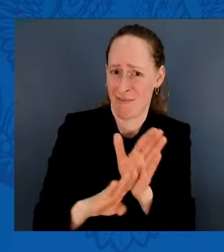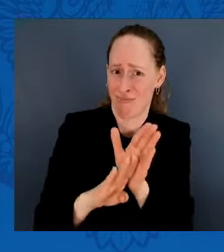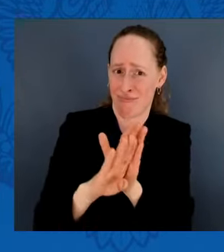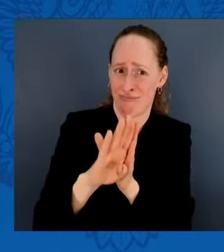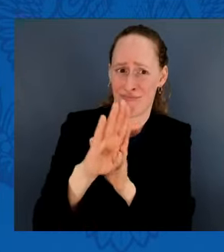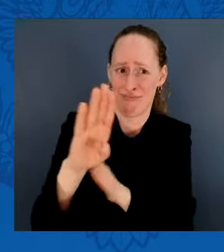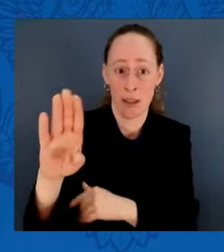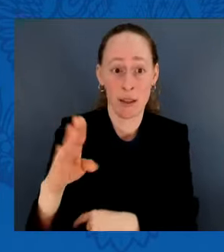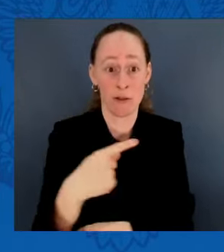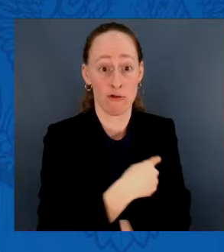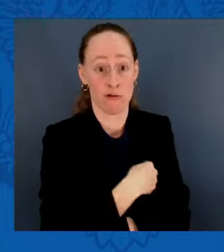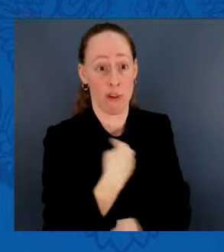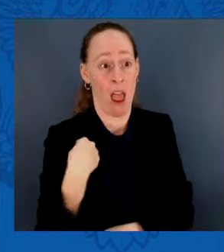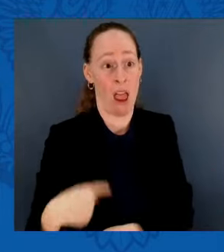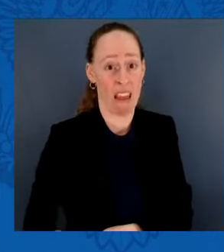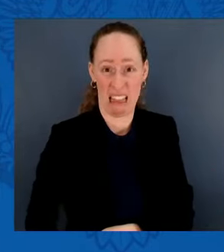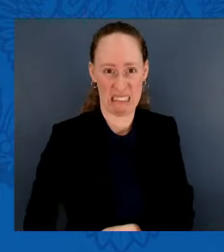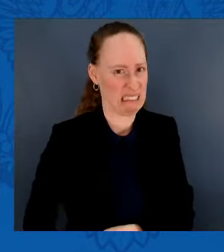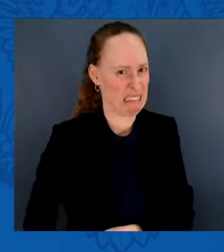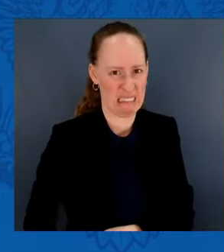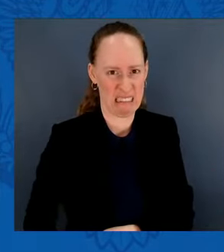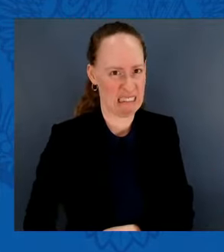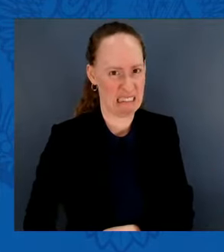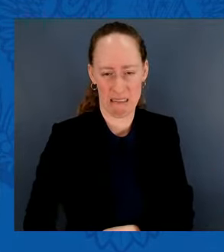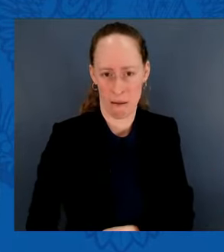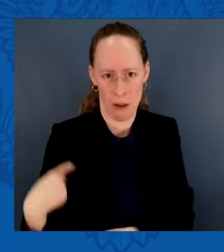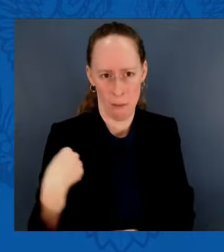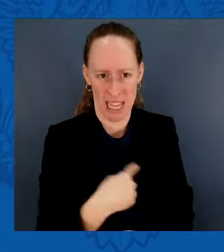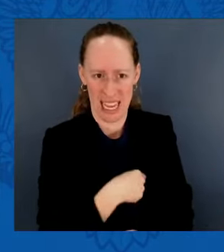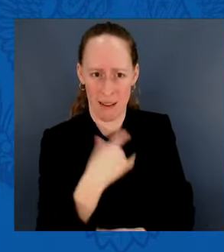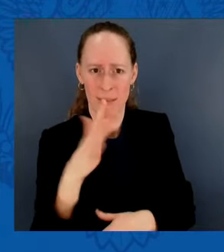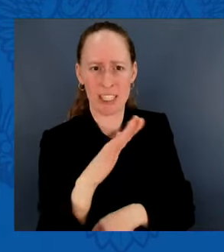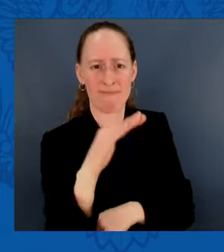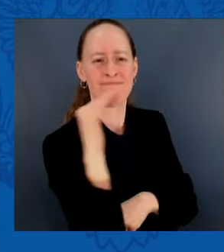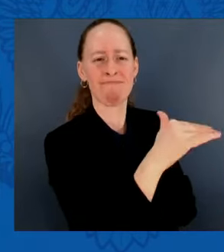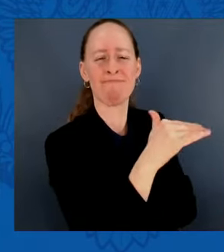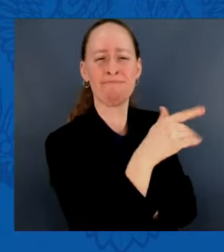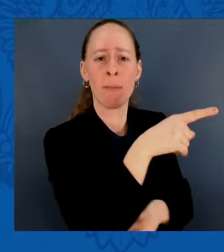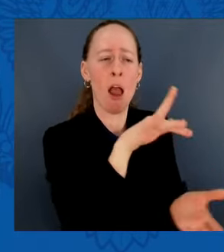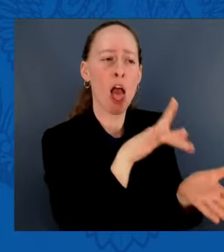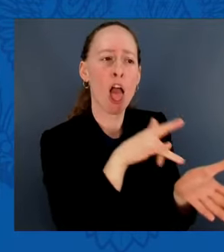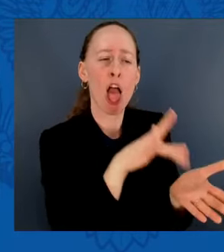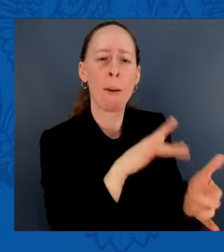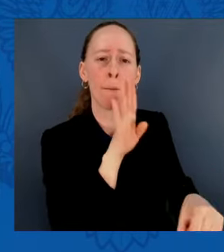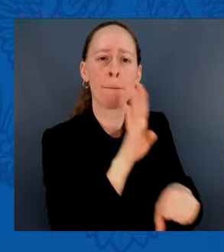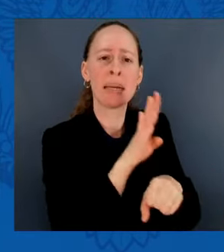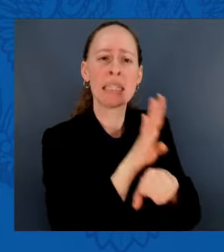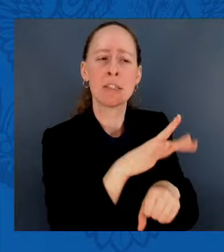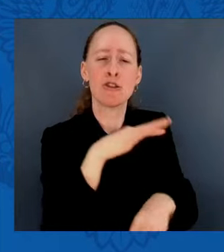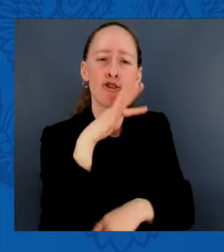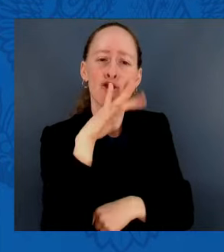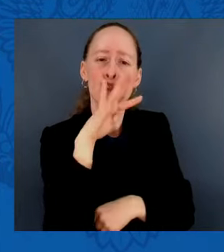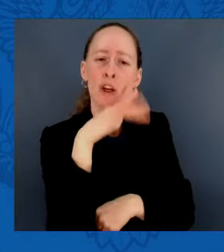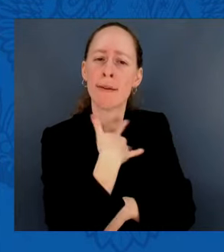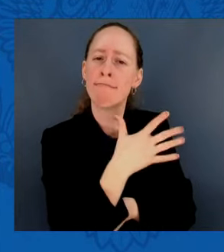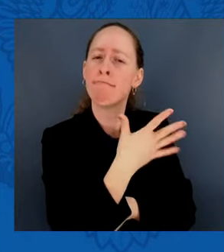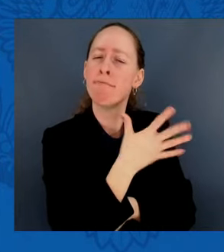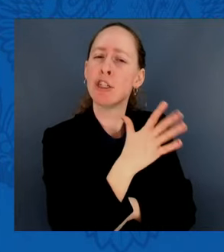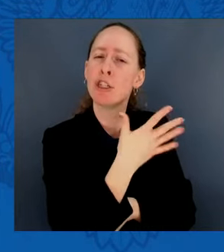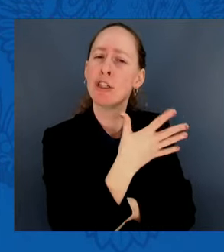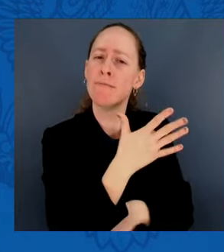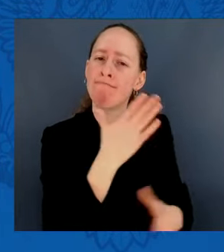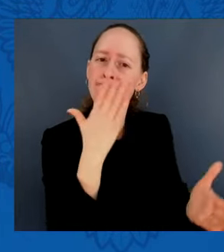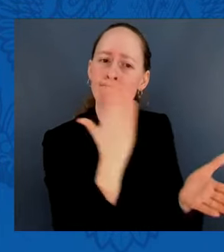economic practices. We're standing up for peace and stability across the Taiwan Straits. I've revitalized